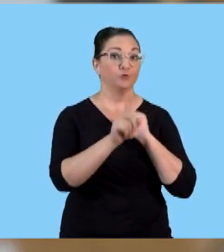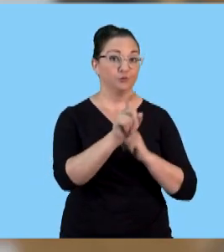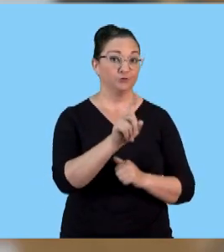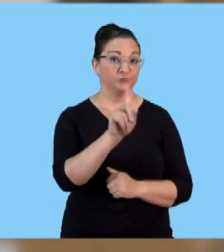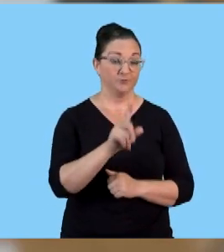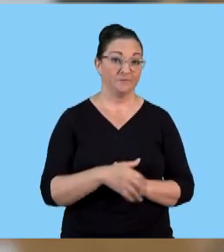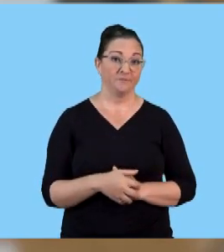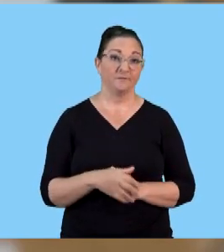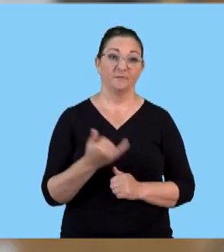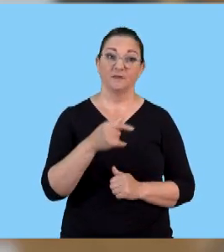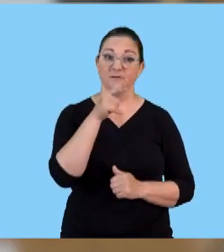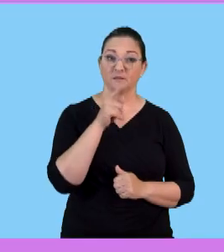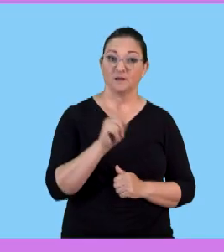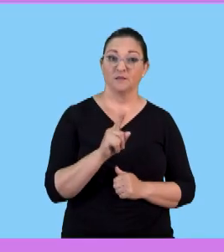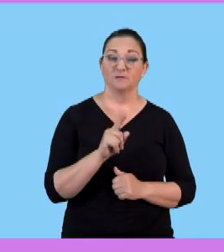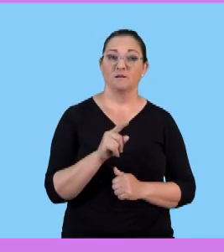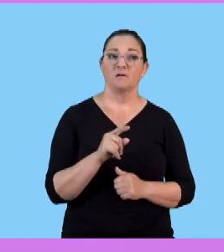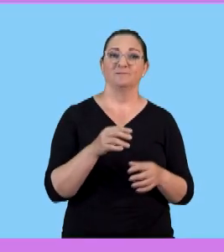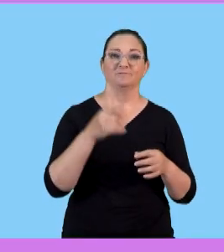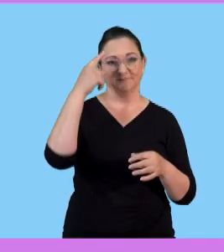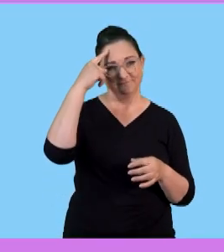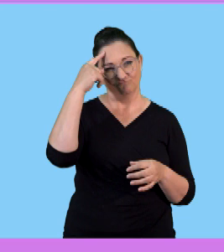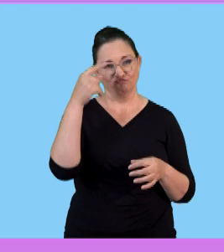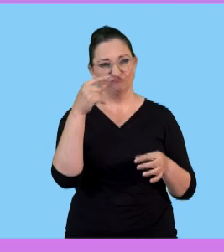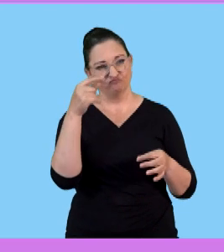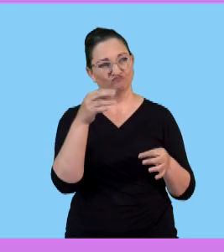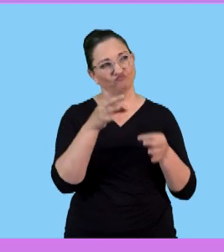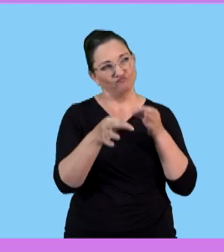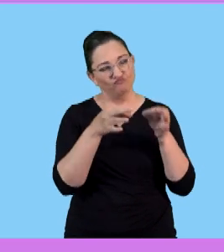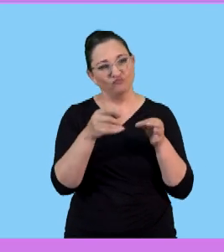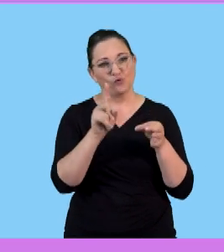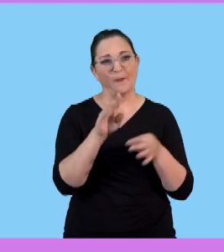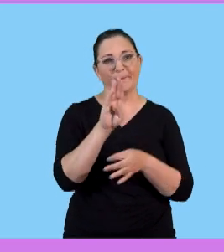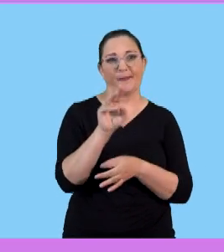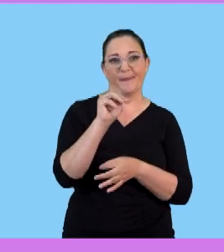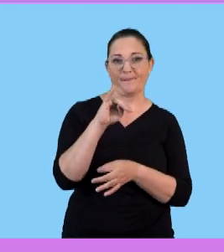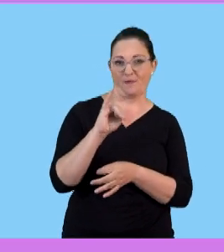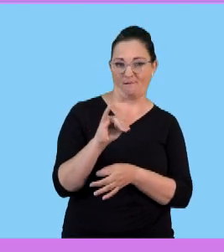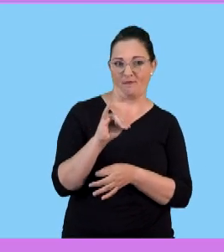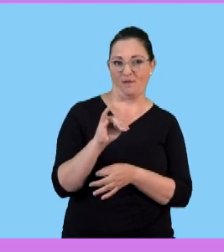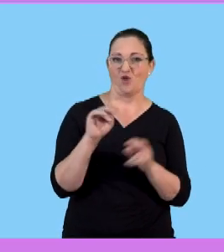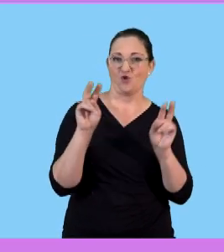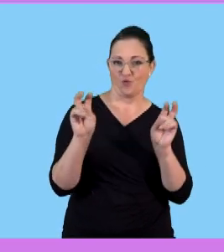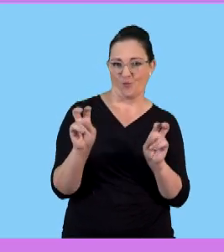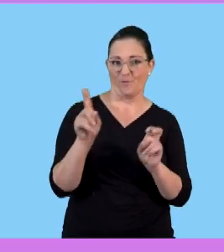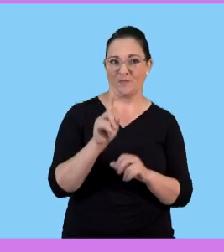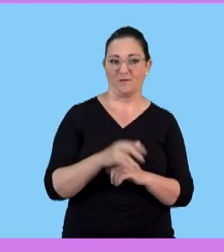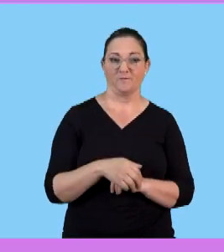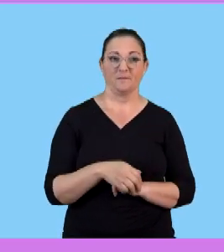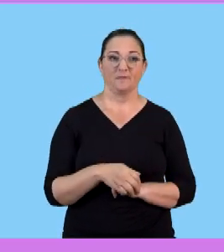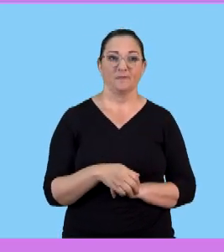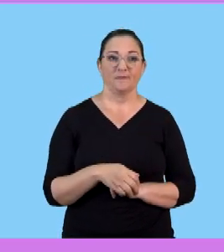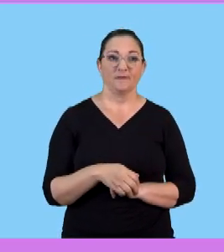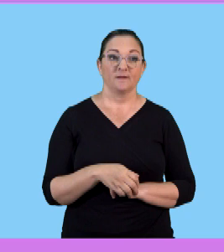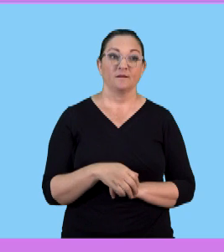last question here. It says define the term body mass index. Now, remember the body mass index. We can say